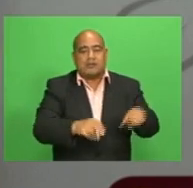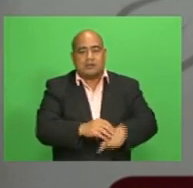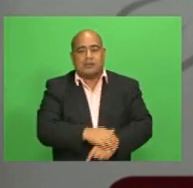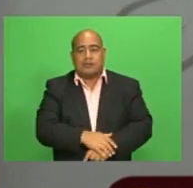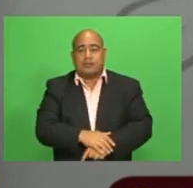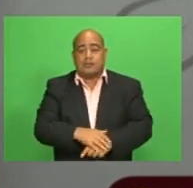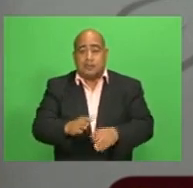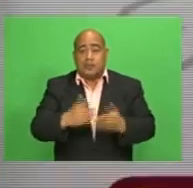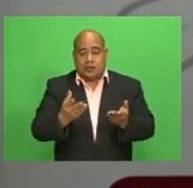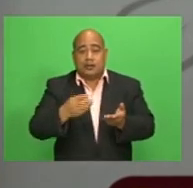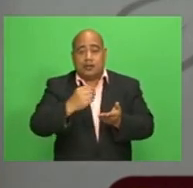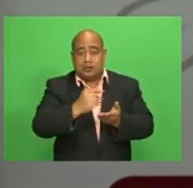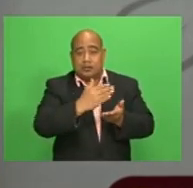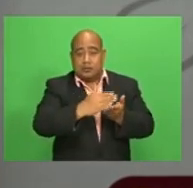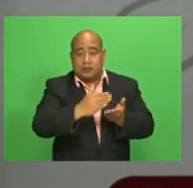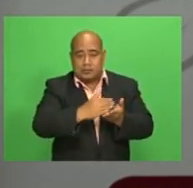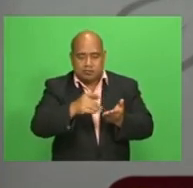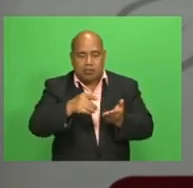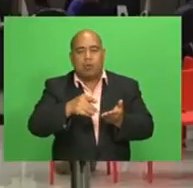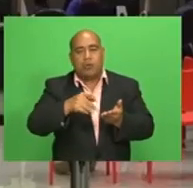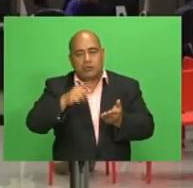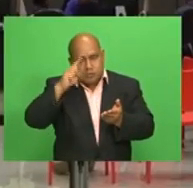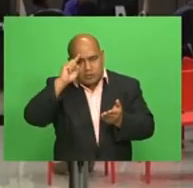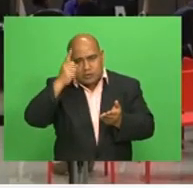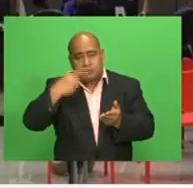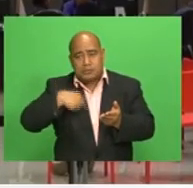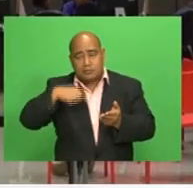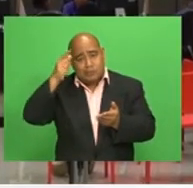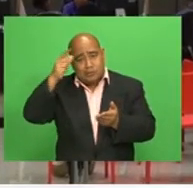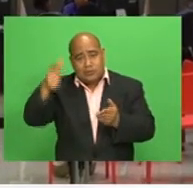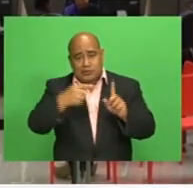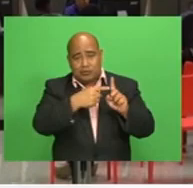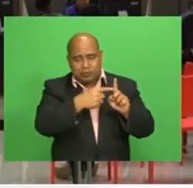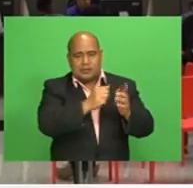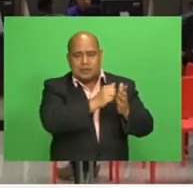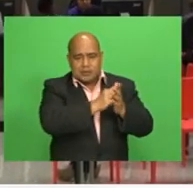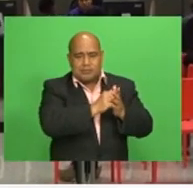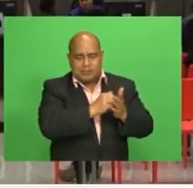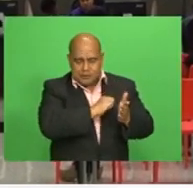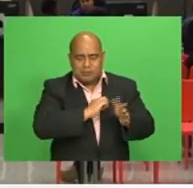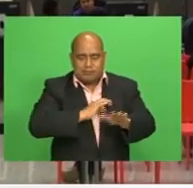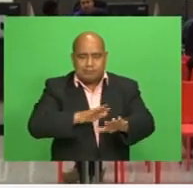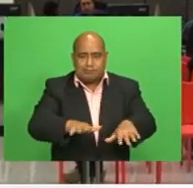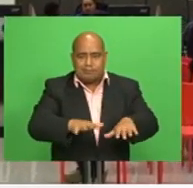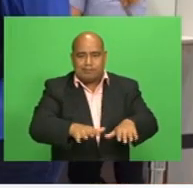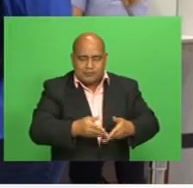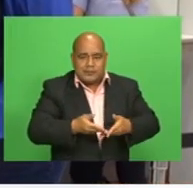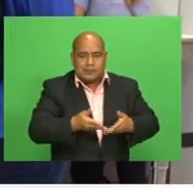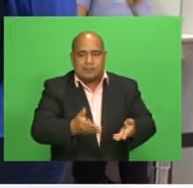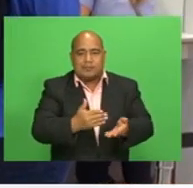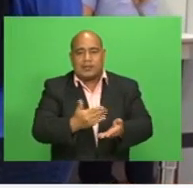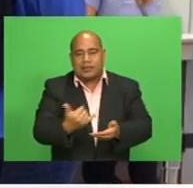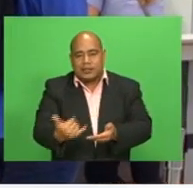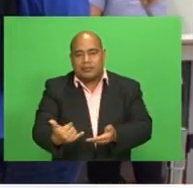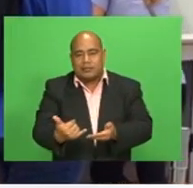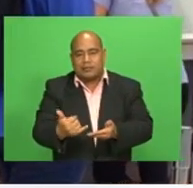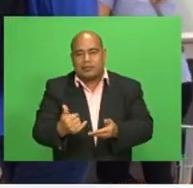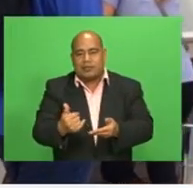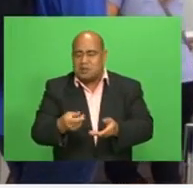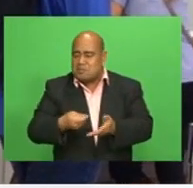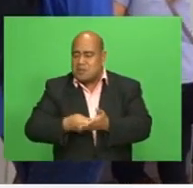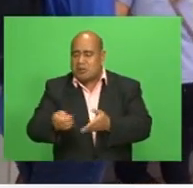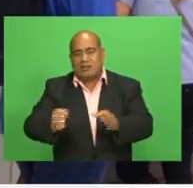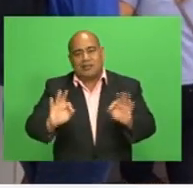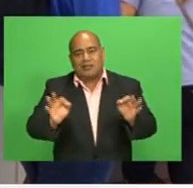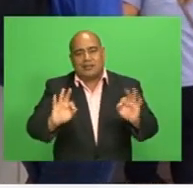understands that a lot of employers want to keep their employees and have opted to send them on leave without pay instead of ending their employment. He notes the fund will be